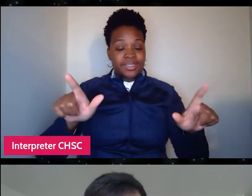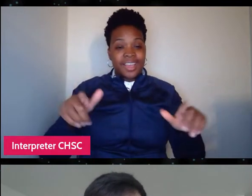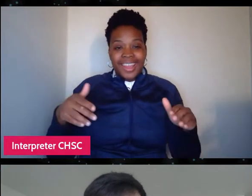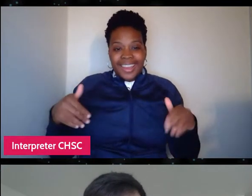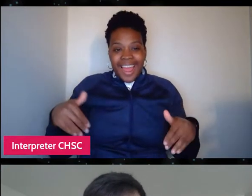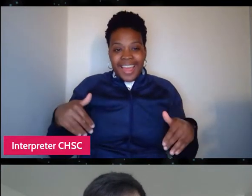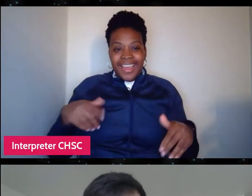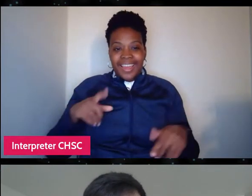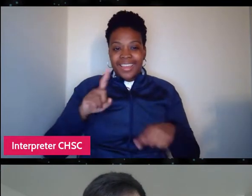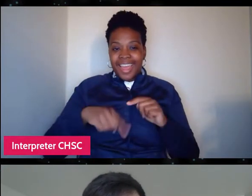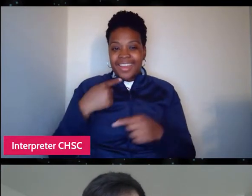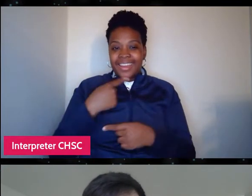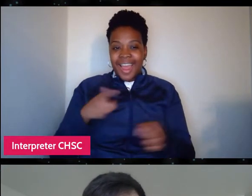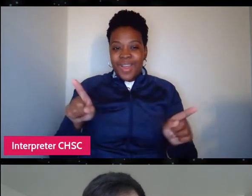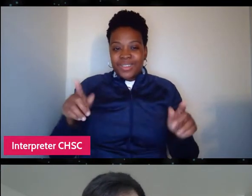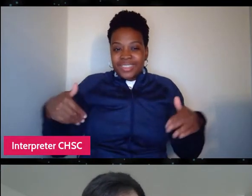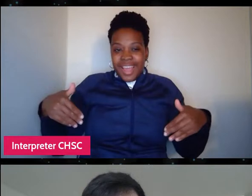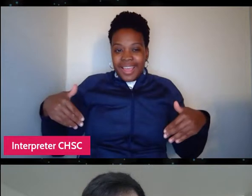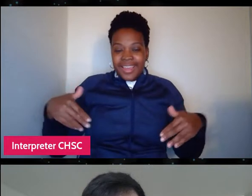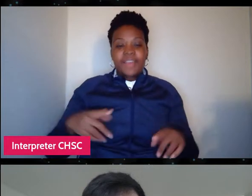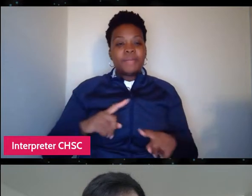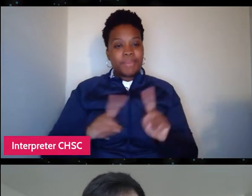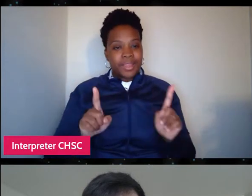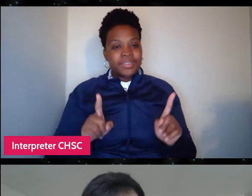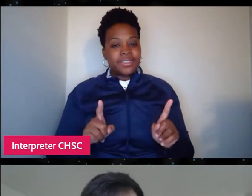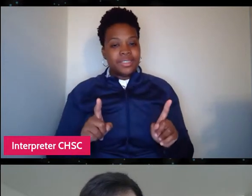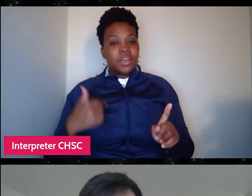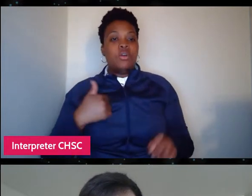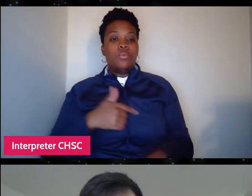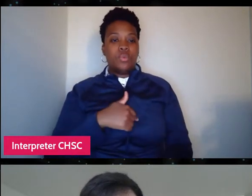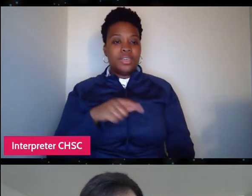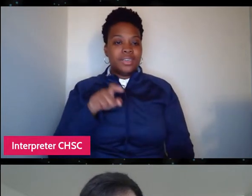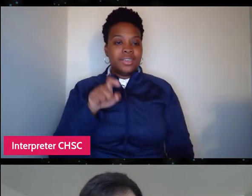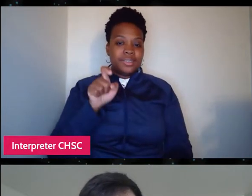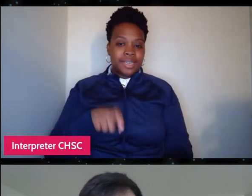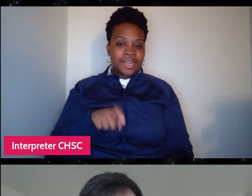yet. Yep. But We need